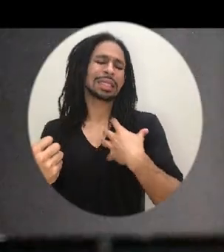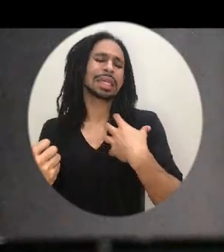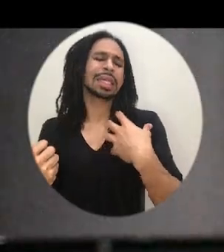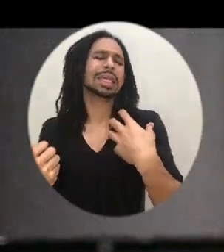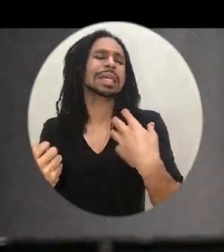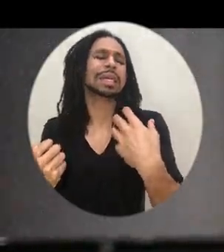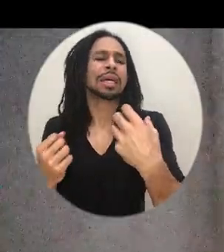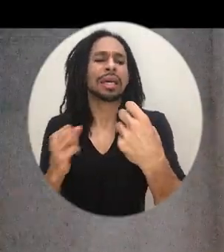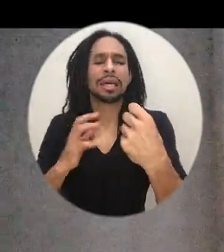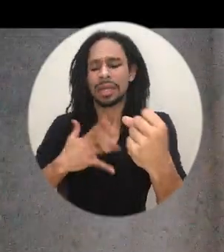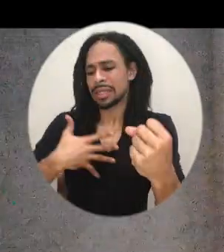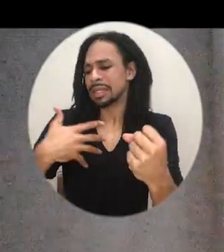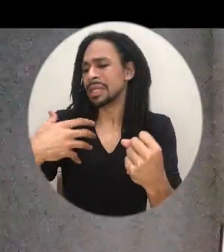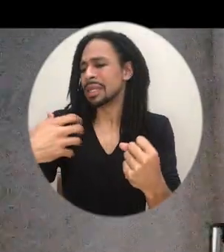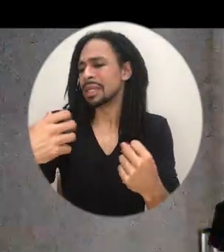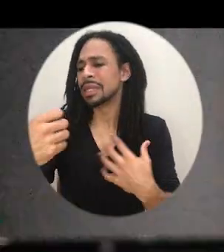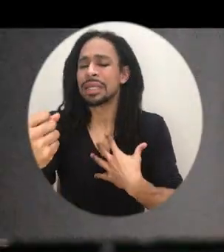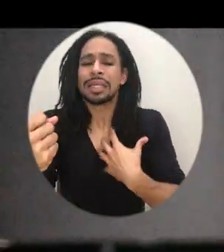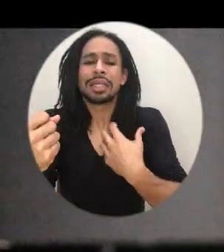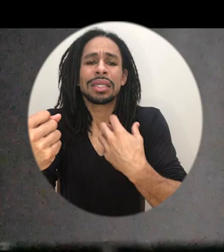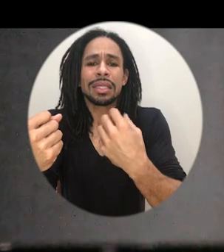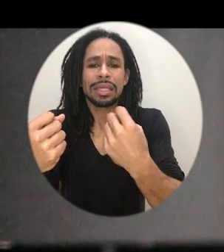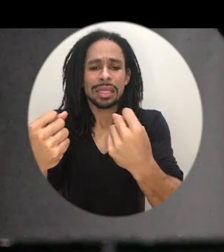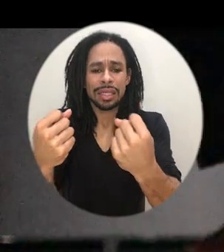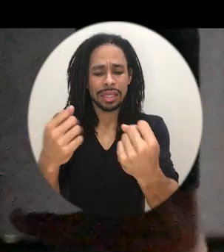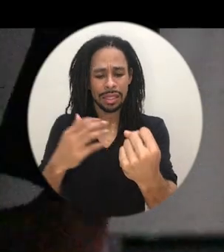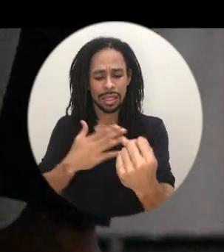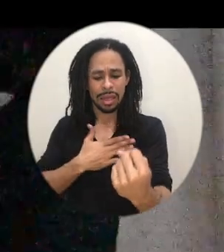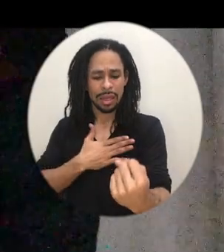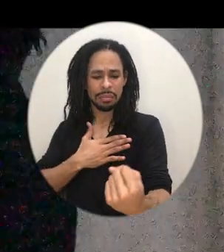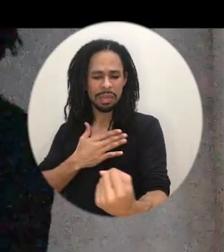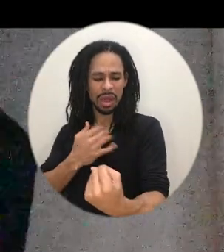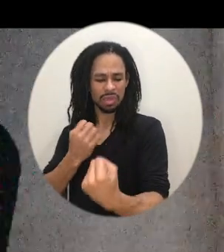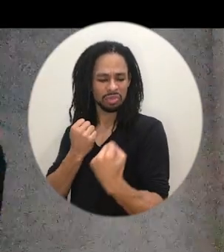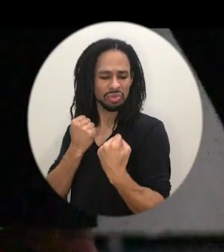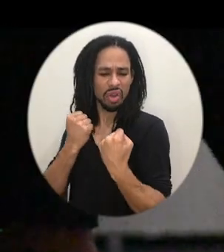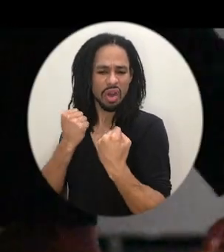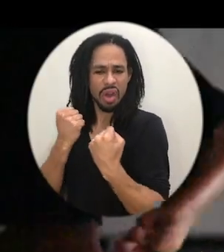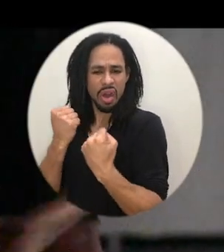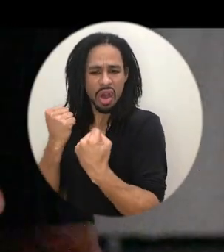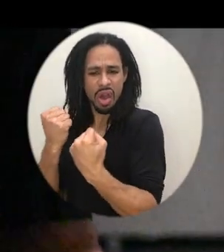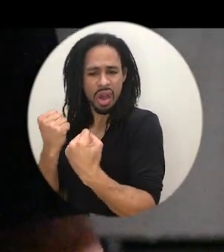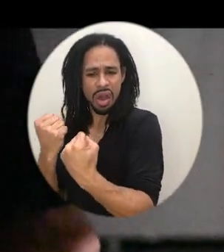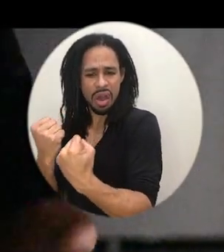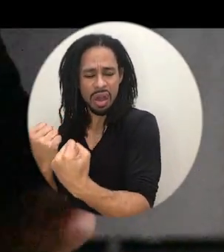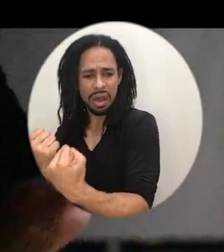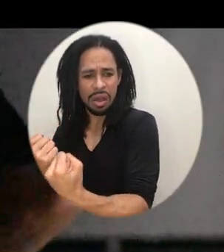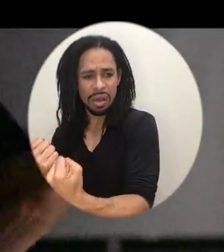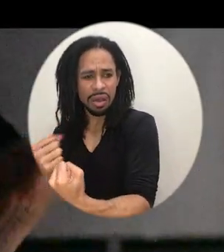Circle around her as a capricious, sinister figure. I surround her with my